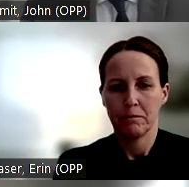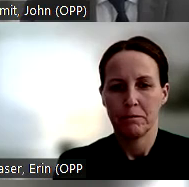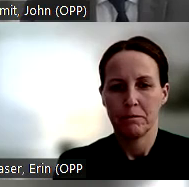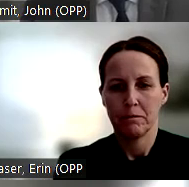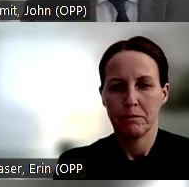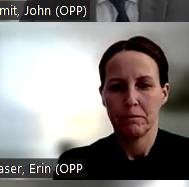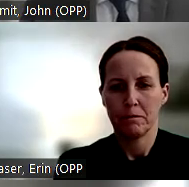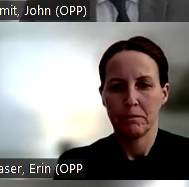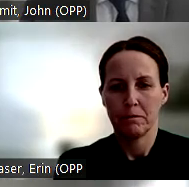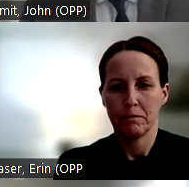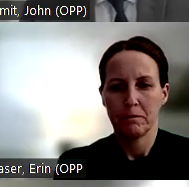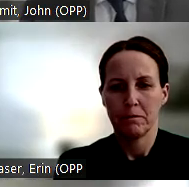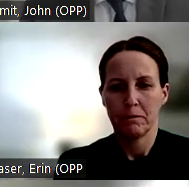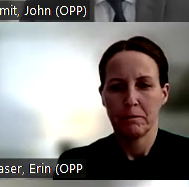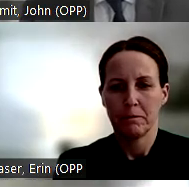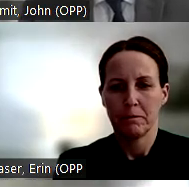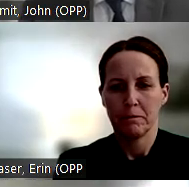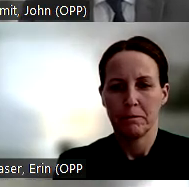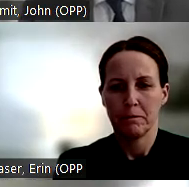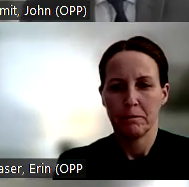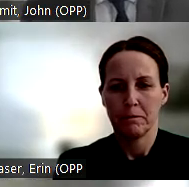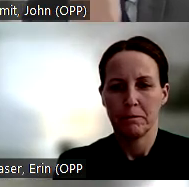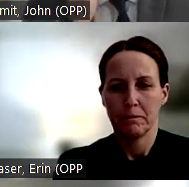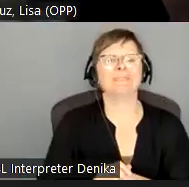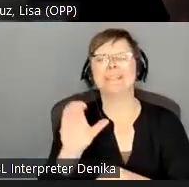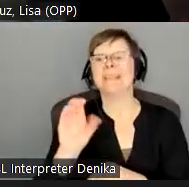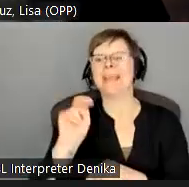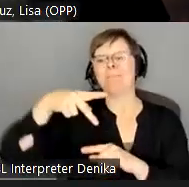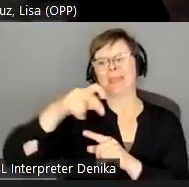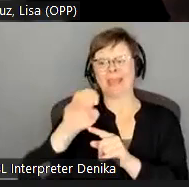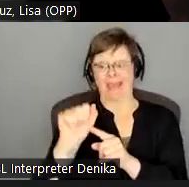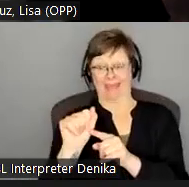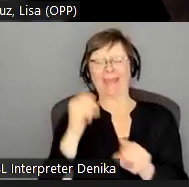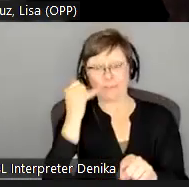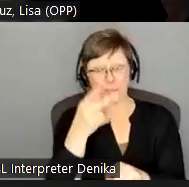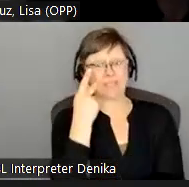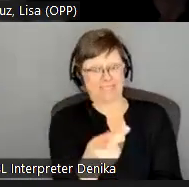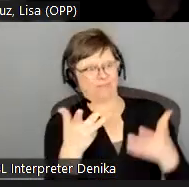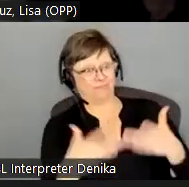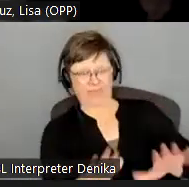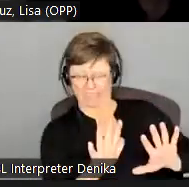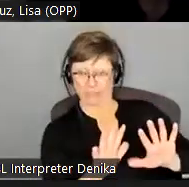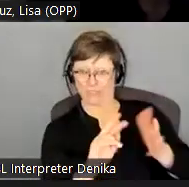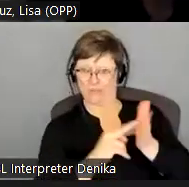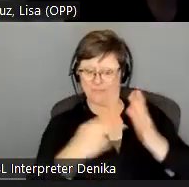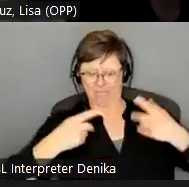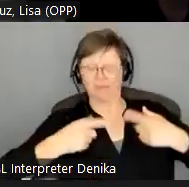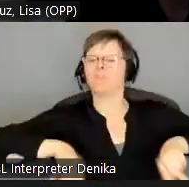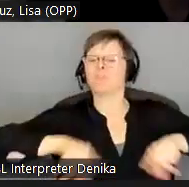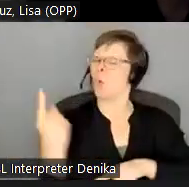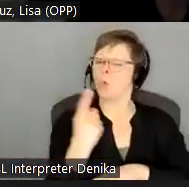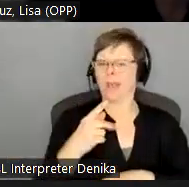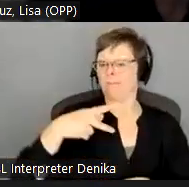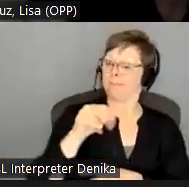Abuse. So if you've attended EAPO and CNPEA webinars before, you know about us. We are the only pan-Canadian network